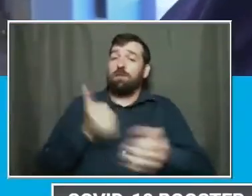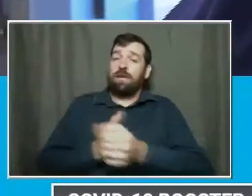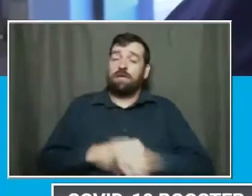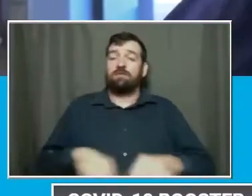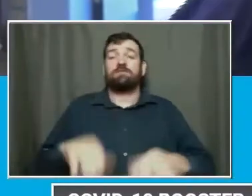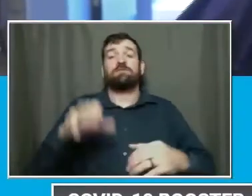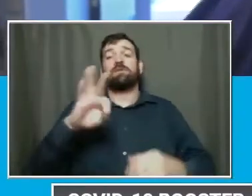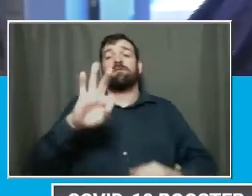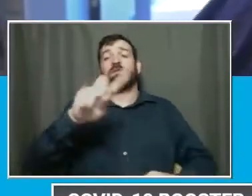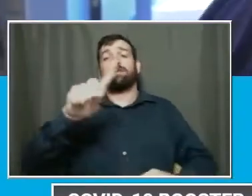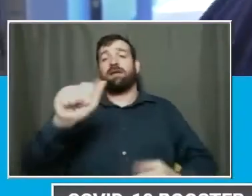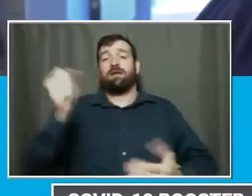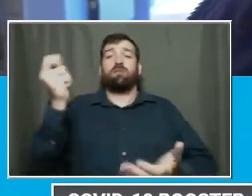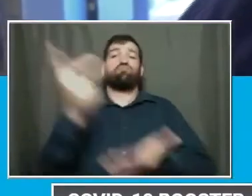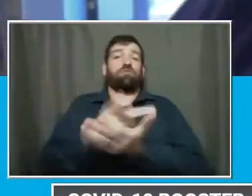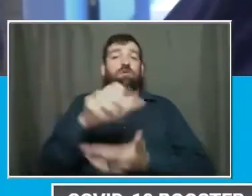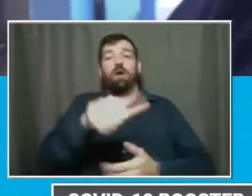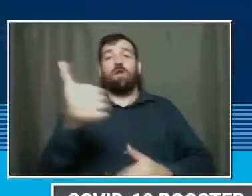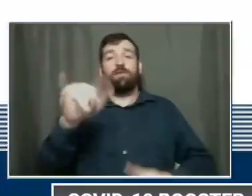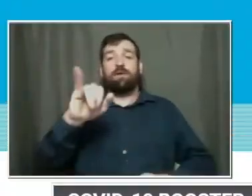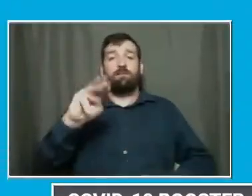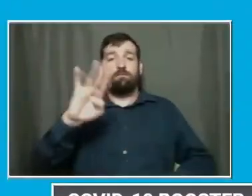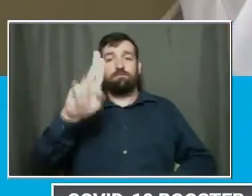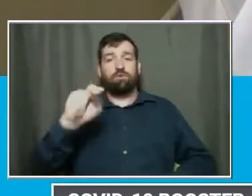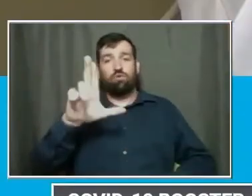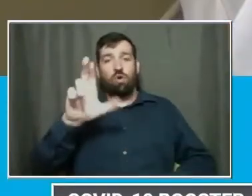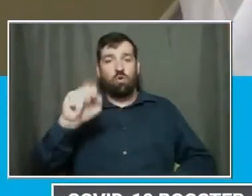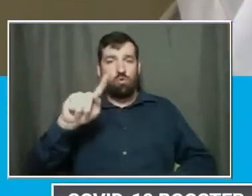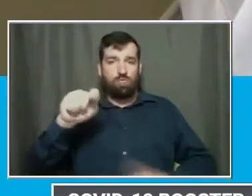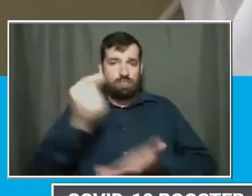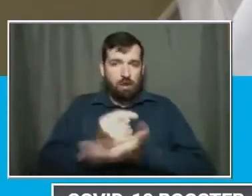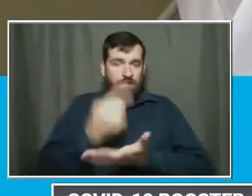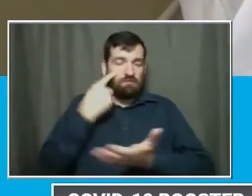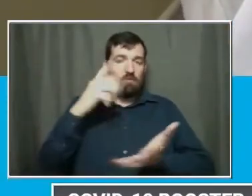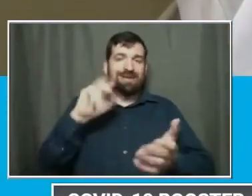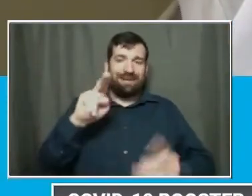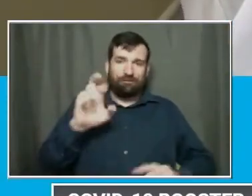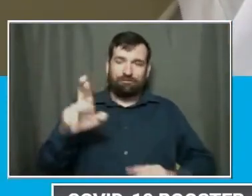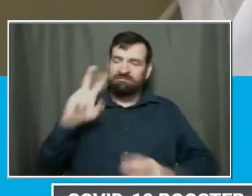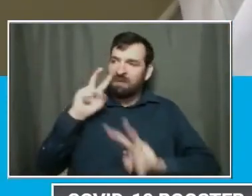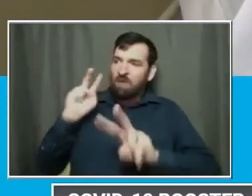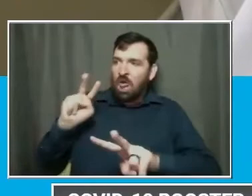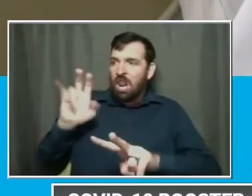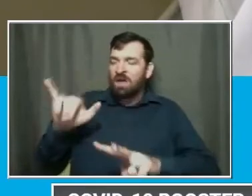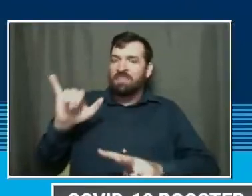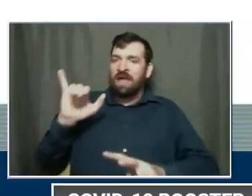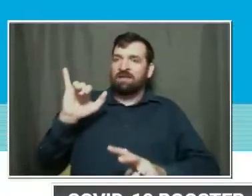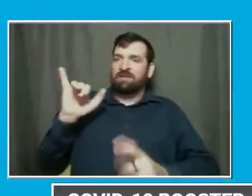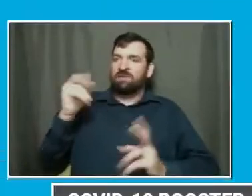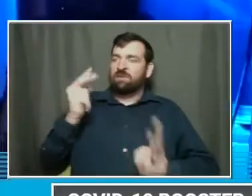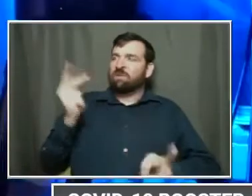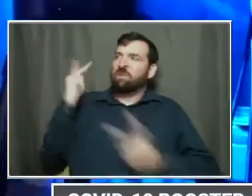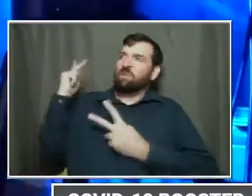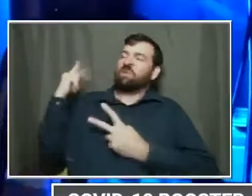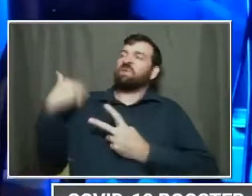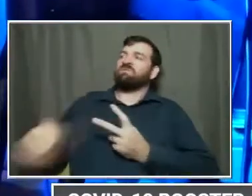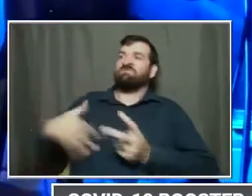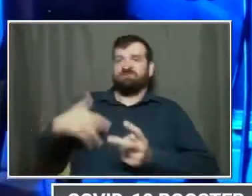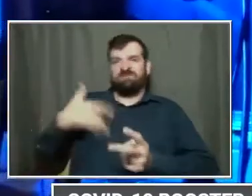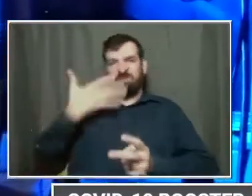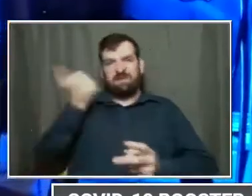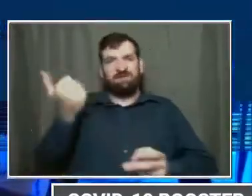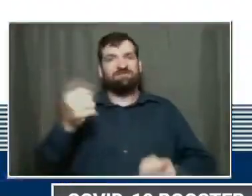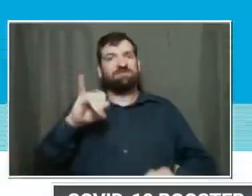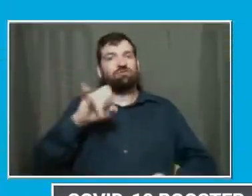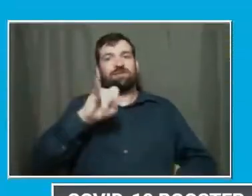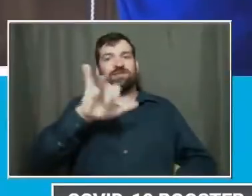approves another immunotherapy to fight cancer. I'm much happier when I'm looking at this in the rearview mirror than I do right now. I'm Jessica Lovell,